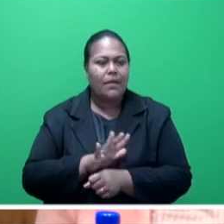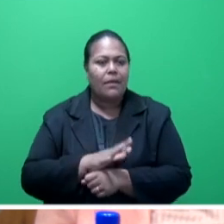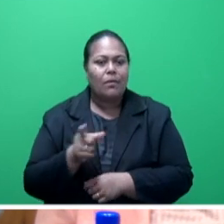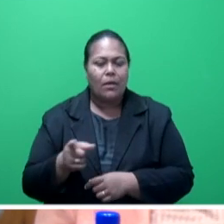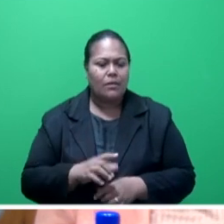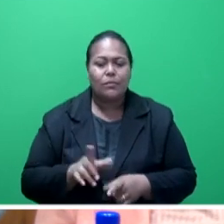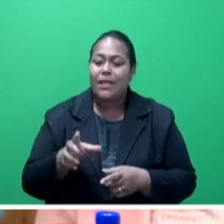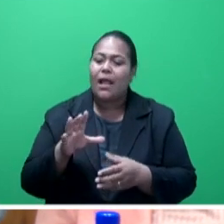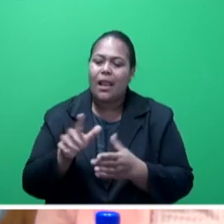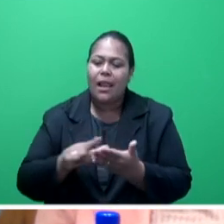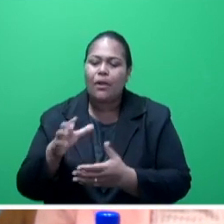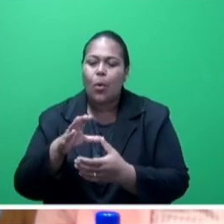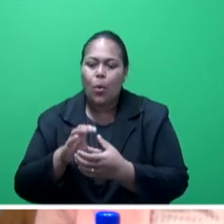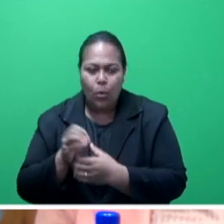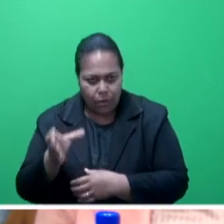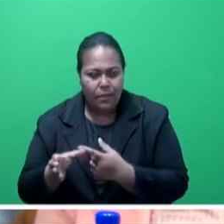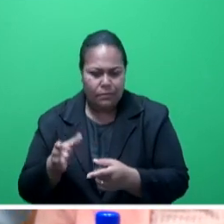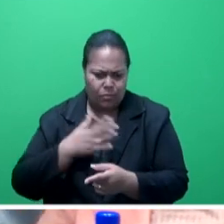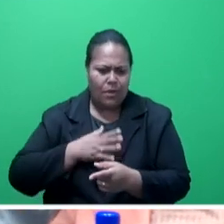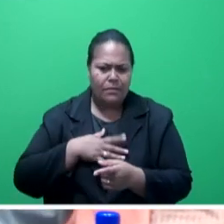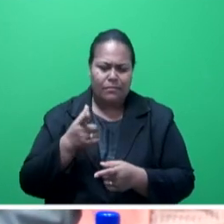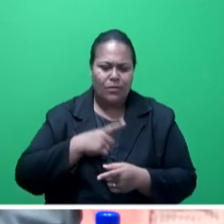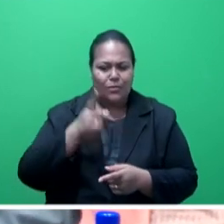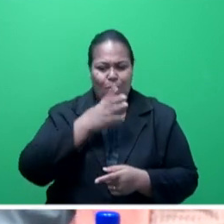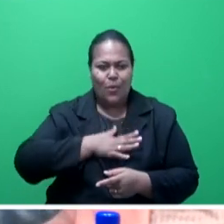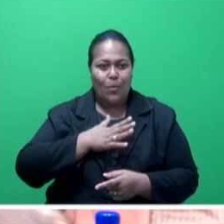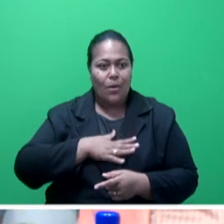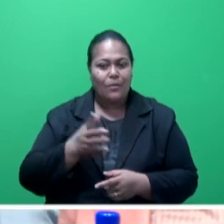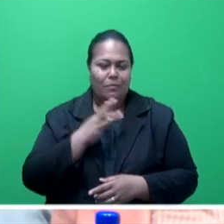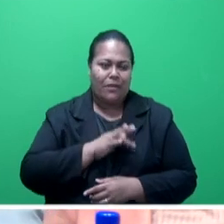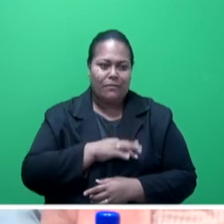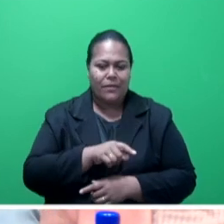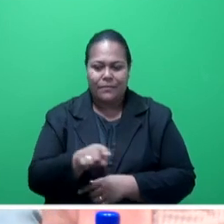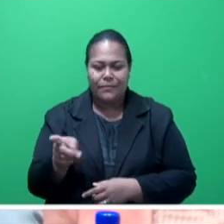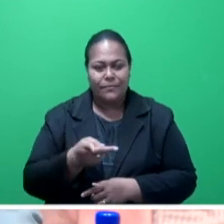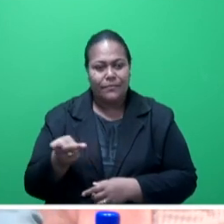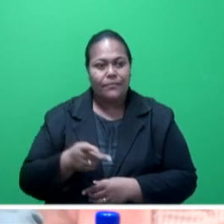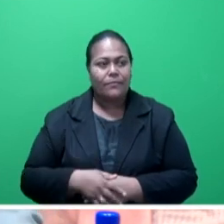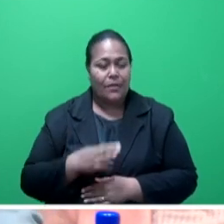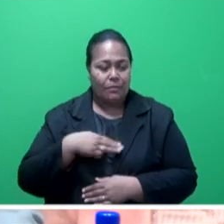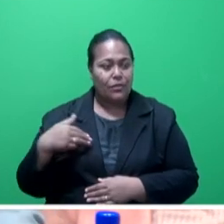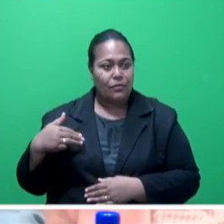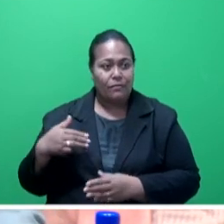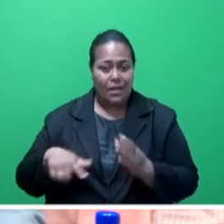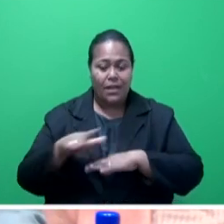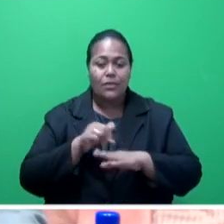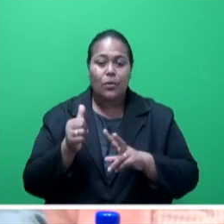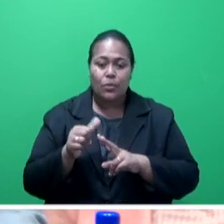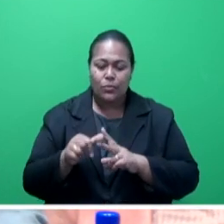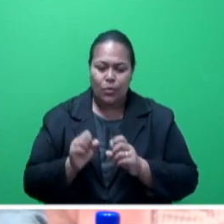landowners, the tenants, and for optimal returns to both Fiji and landowners. Ministry of Lands also contributes to